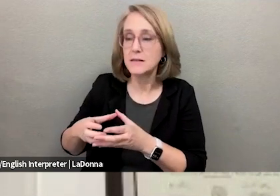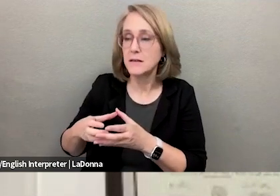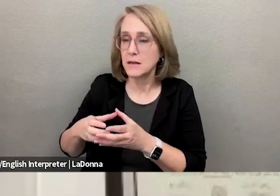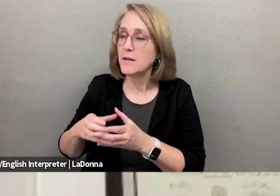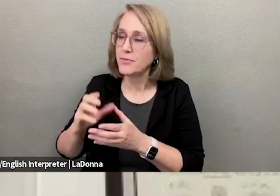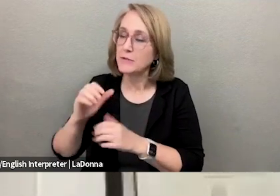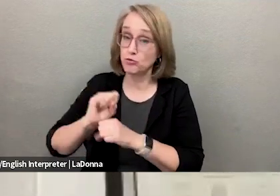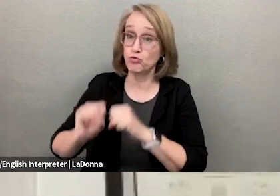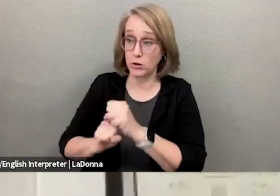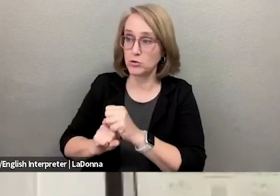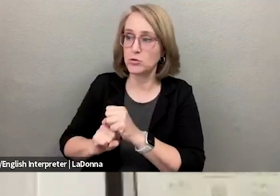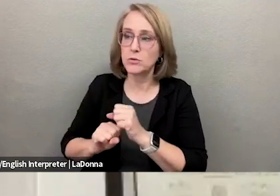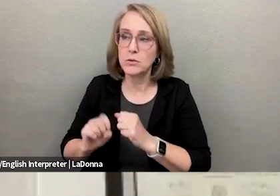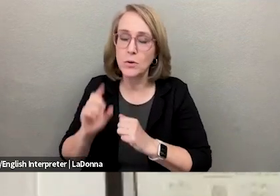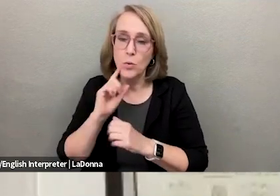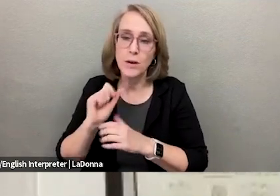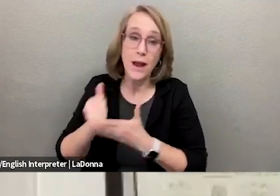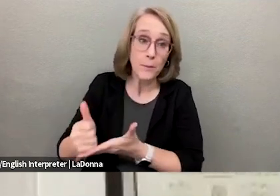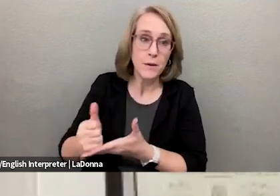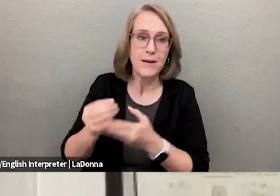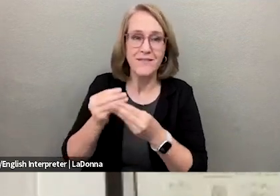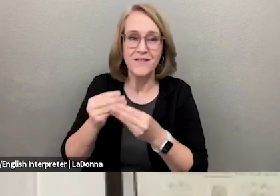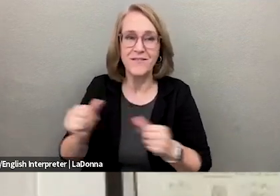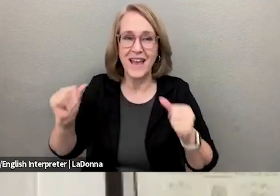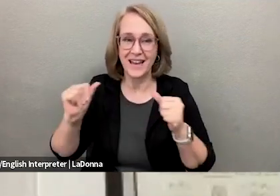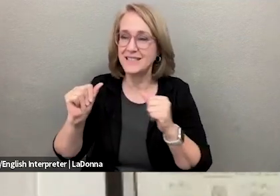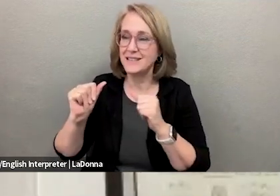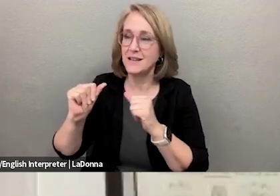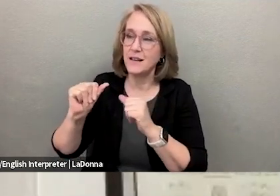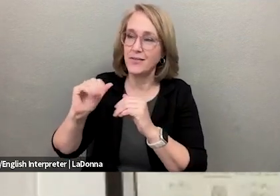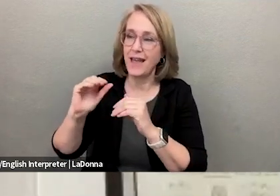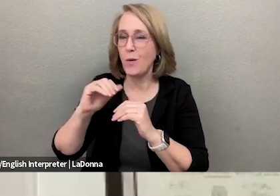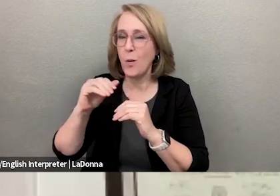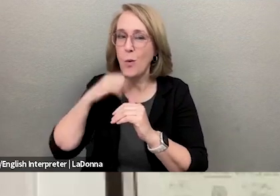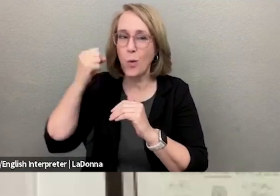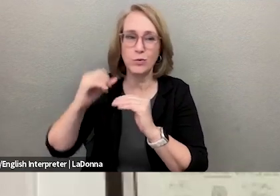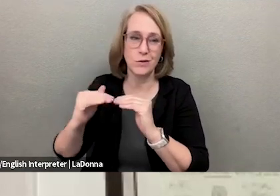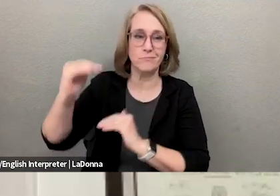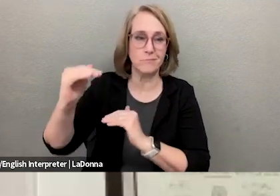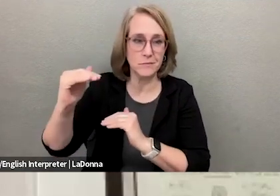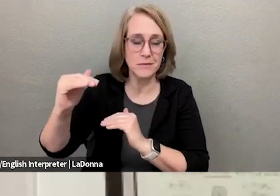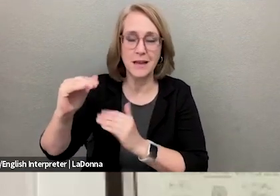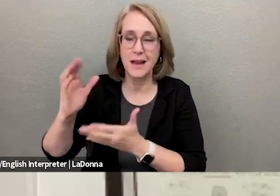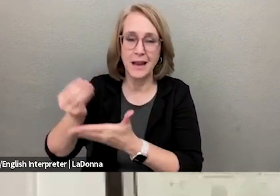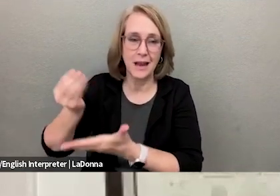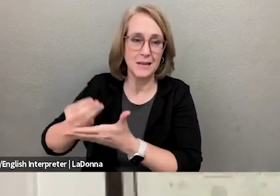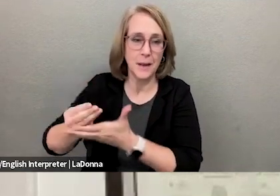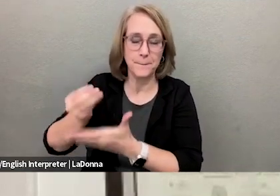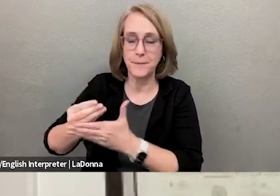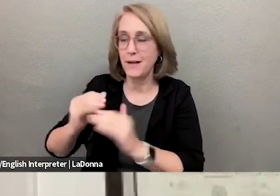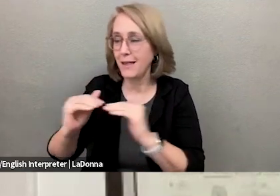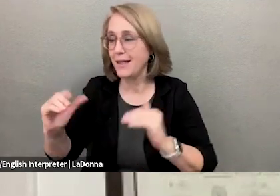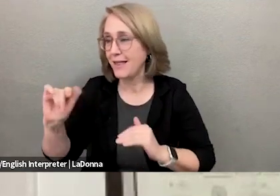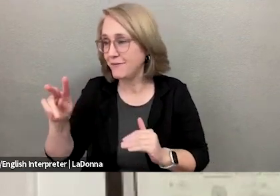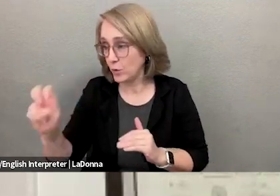way that would phase out at higher income levels. So a really targeted way of